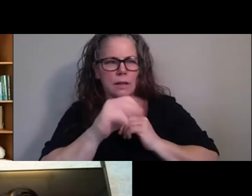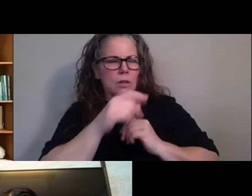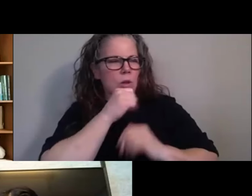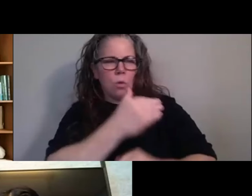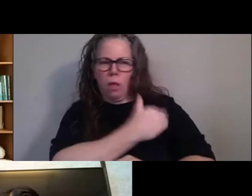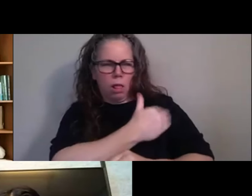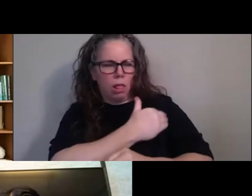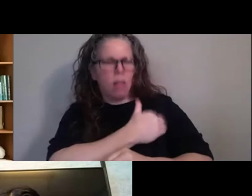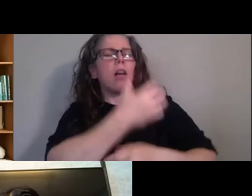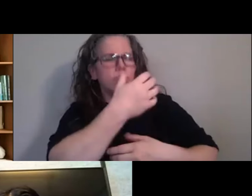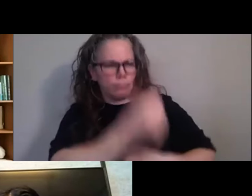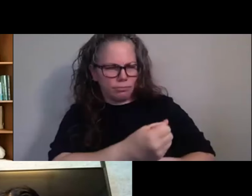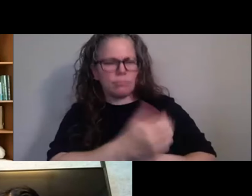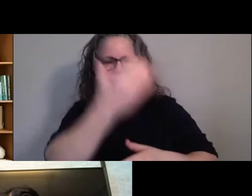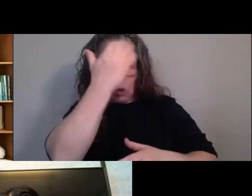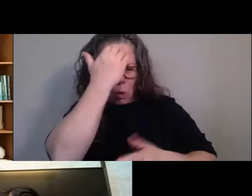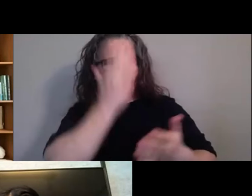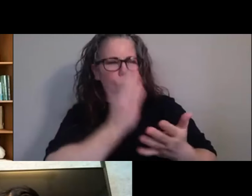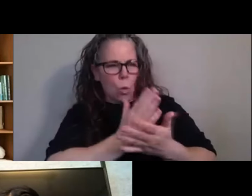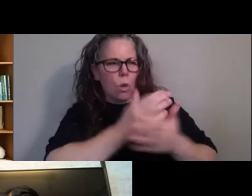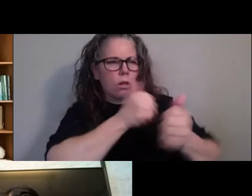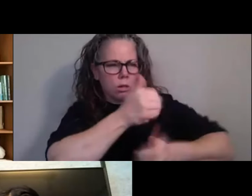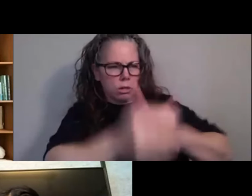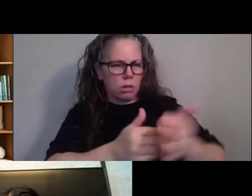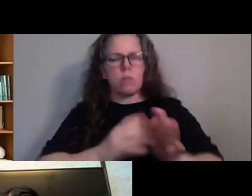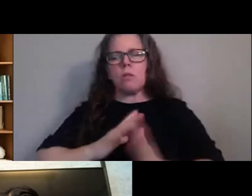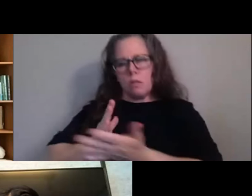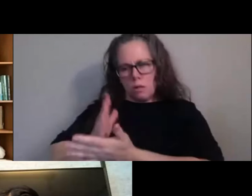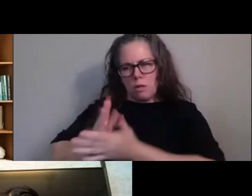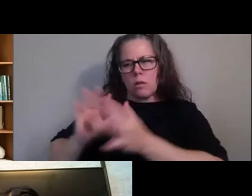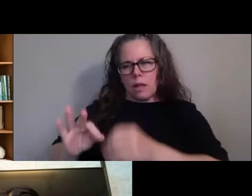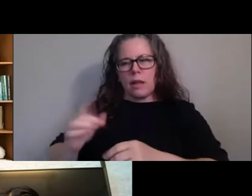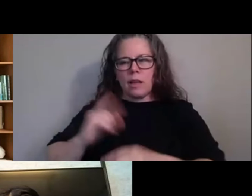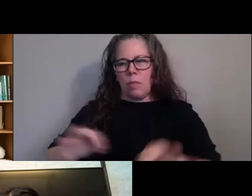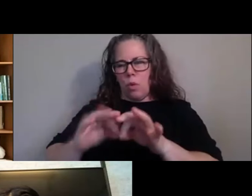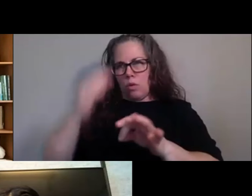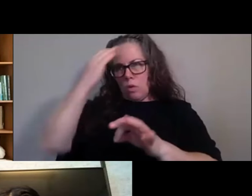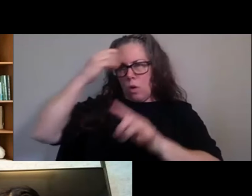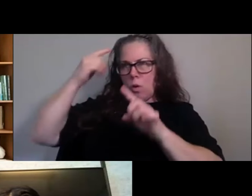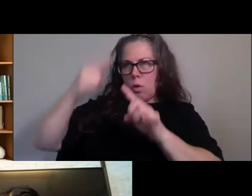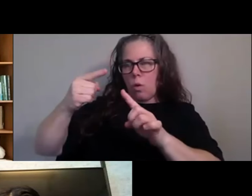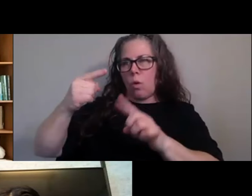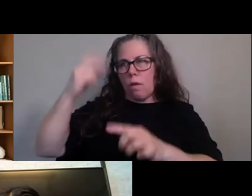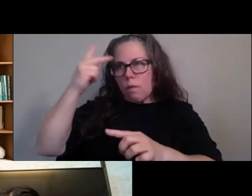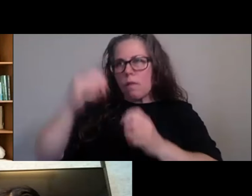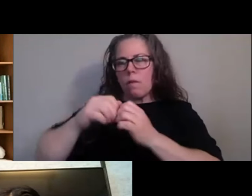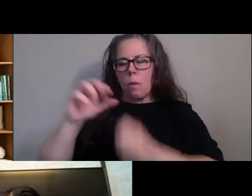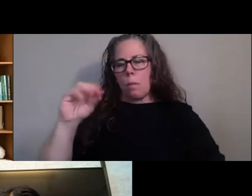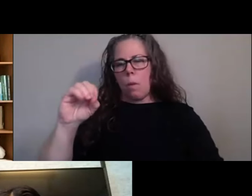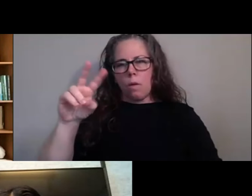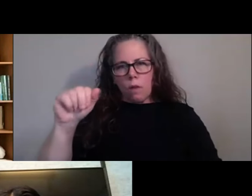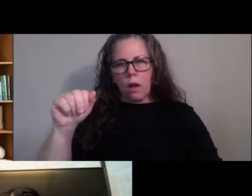reminders. I trust Steph's judgment on what's important to MOVA and to the community and can sort of take that and run with it.